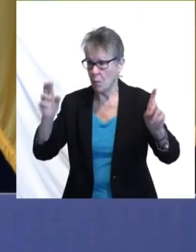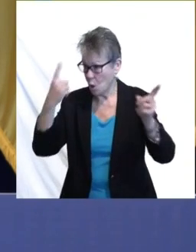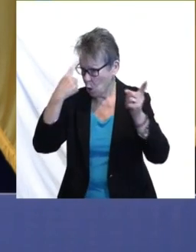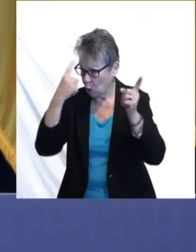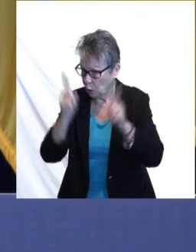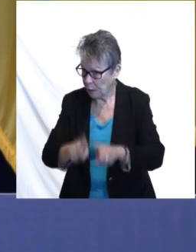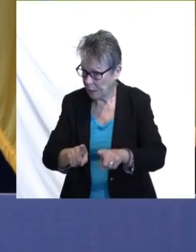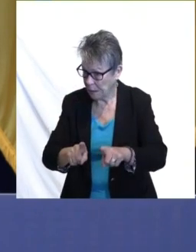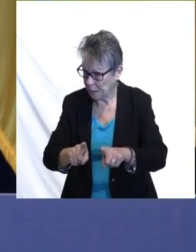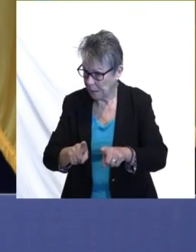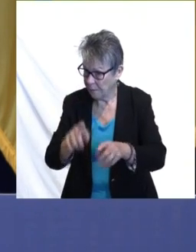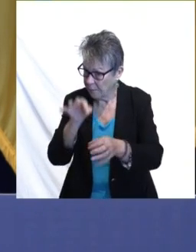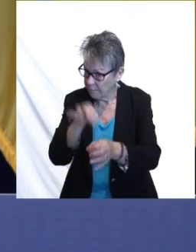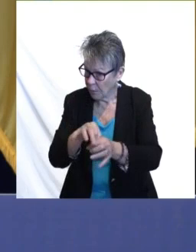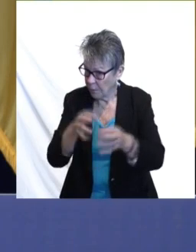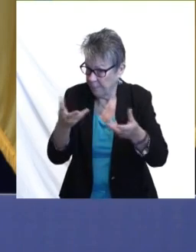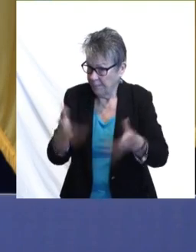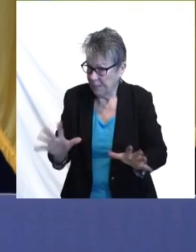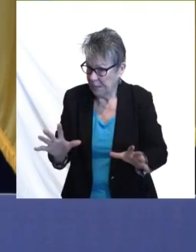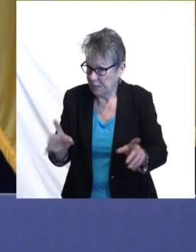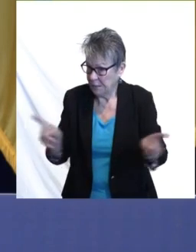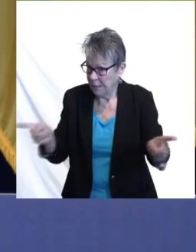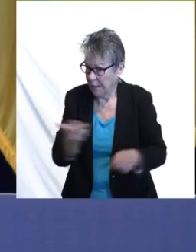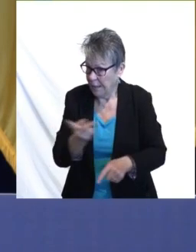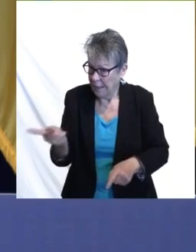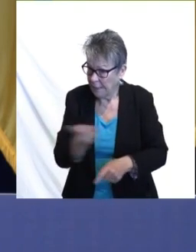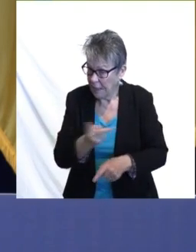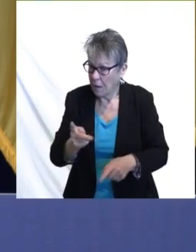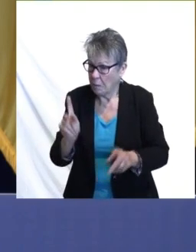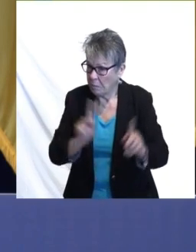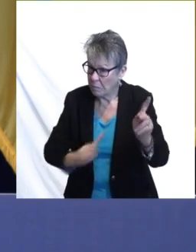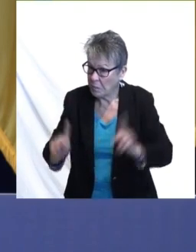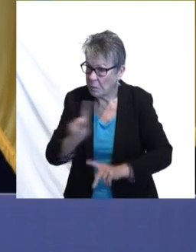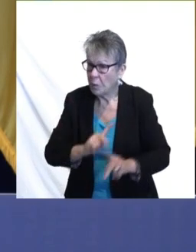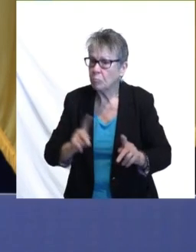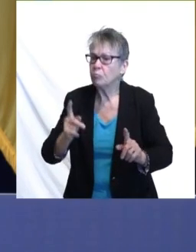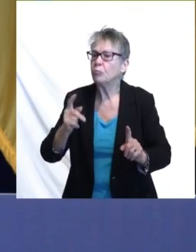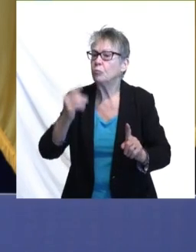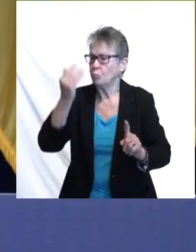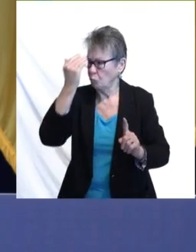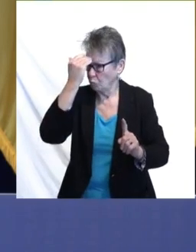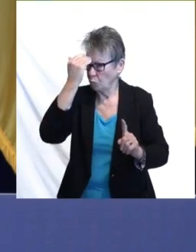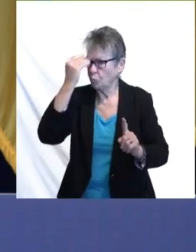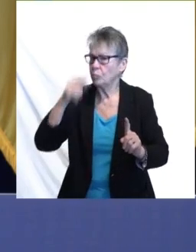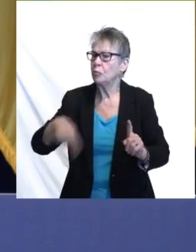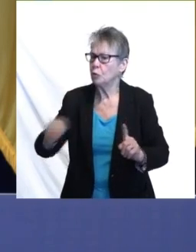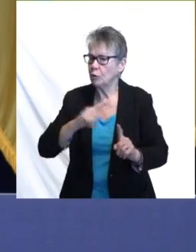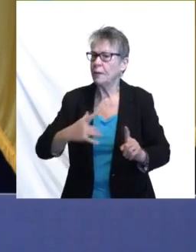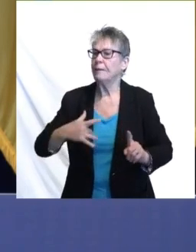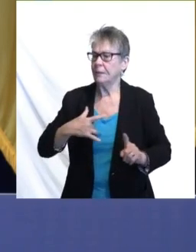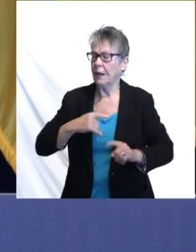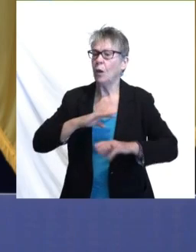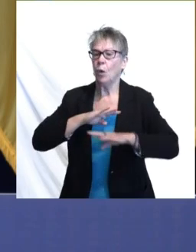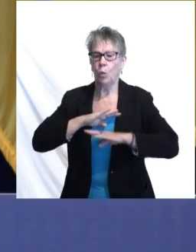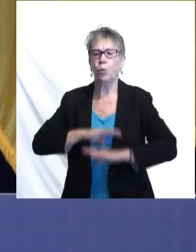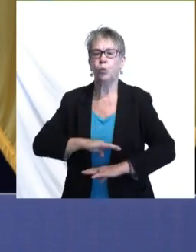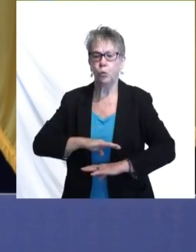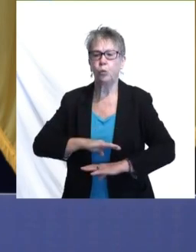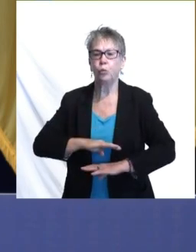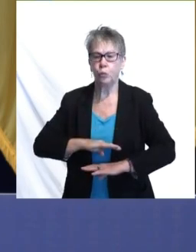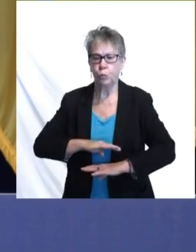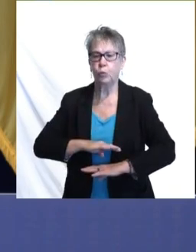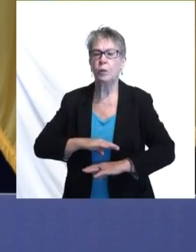to kill people or whatever these people are doing, they should be thankful that there was common ground that was found here, including the entire New Jersey